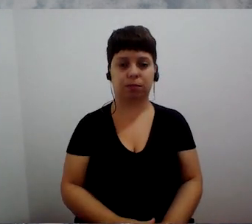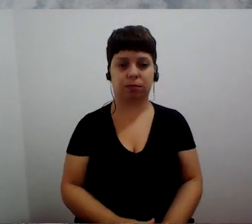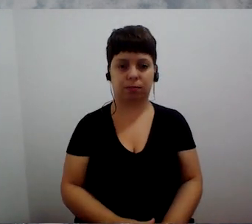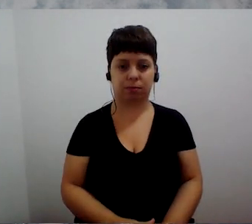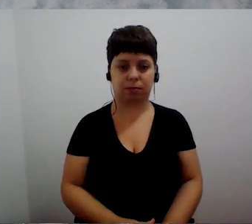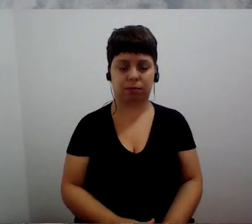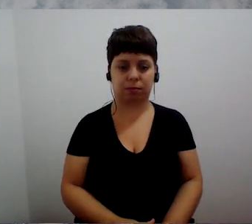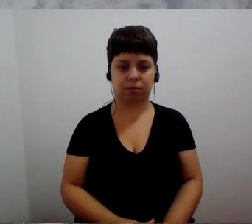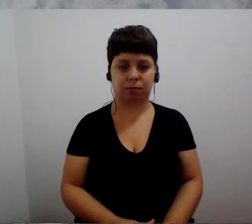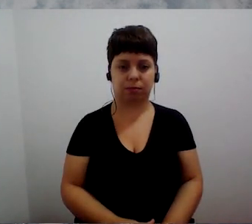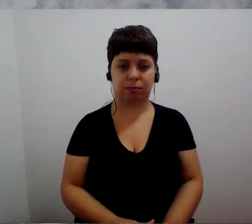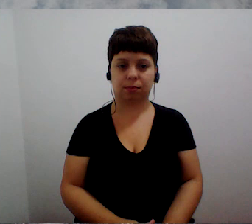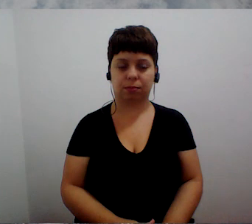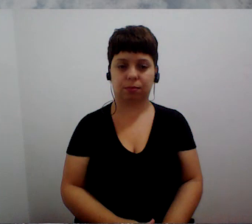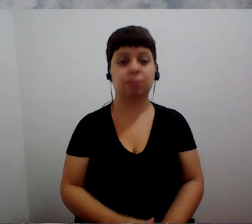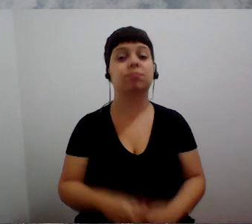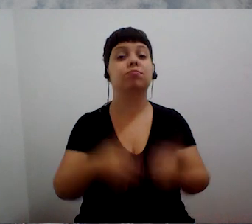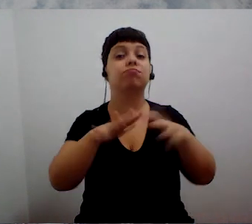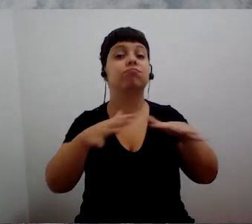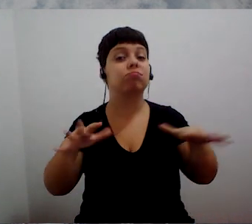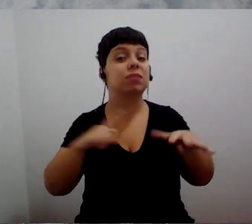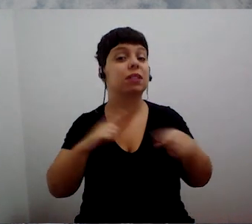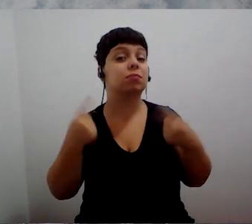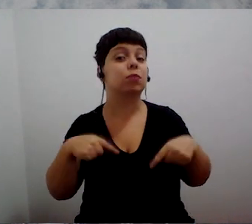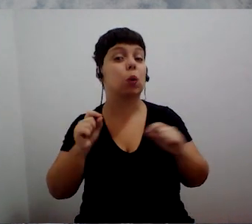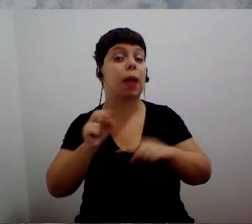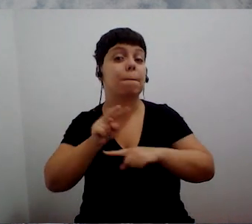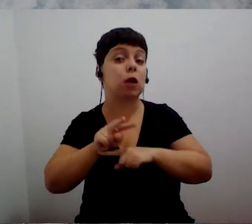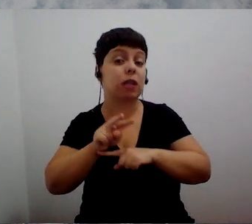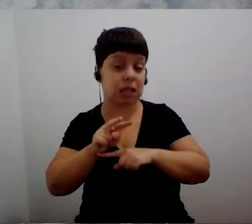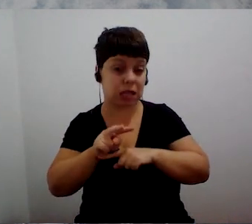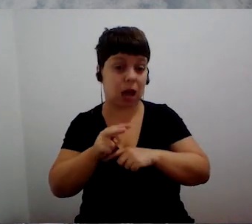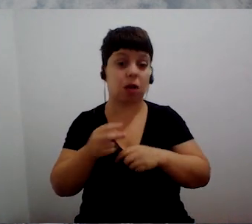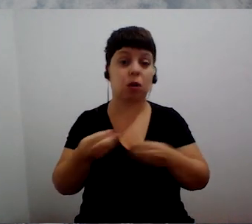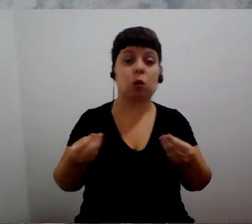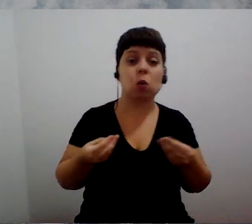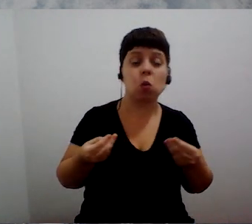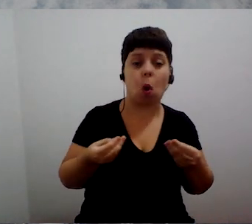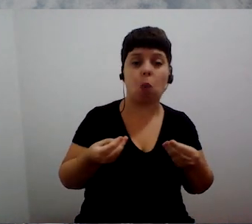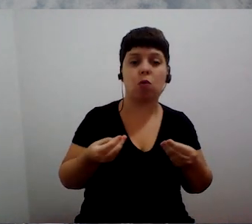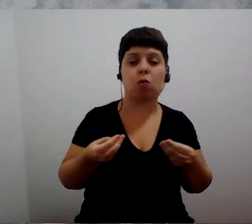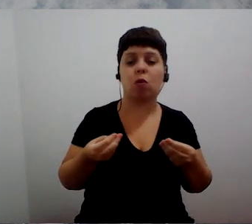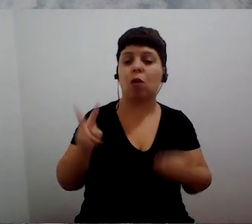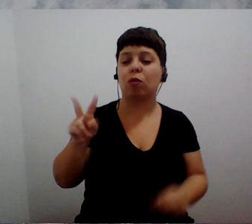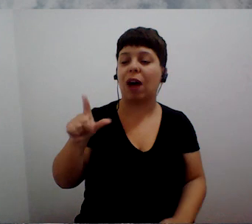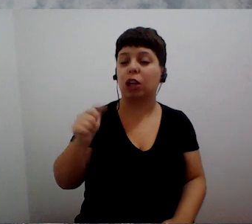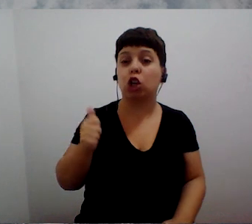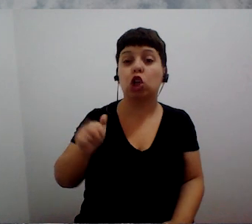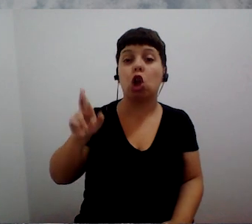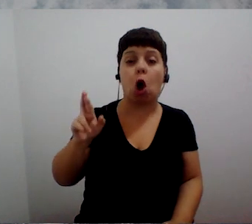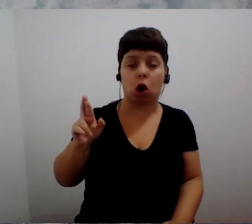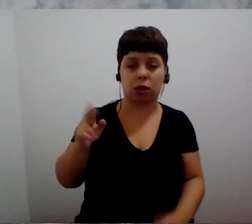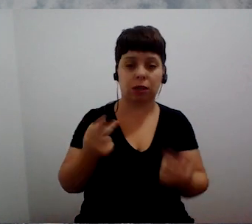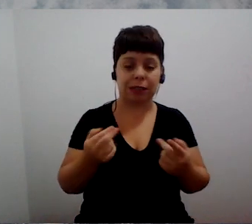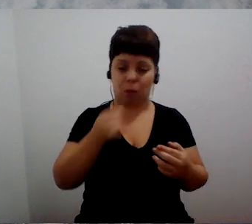In the ocean, we also have the specific challenge with protection and management of common values and resources in areas beyond